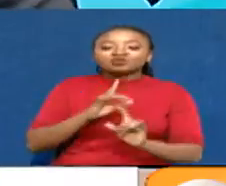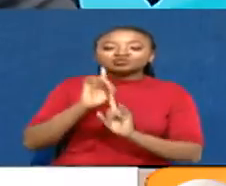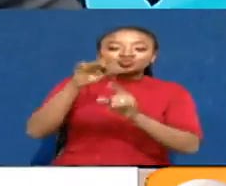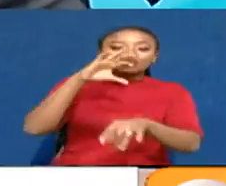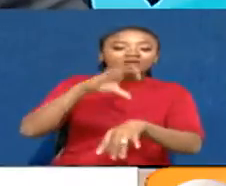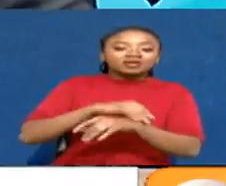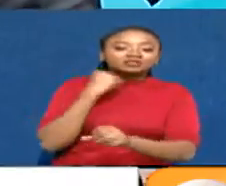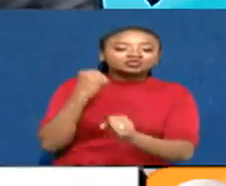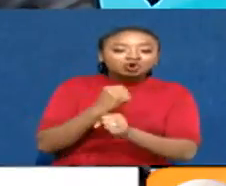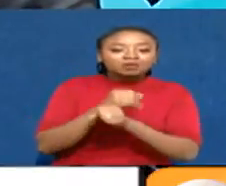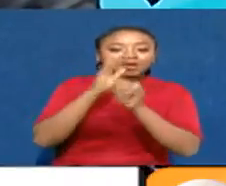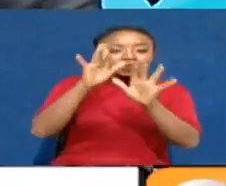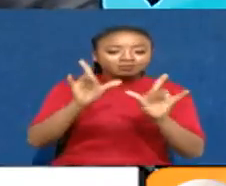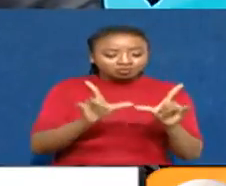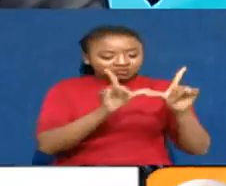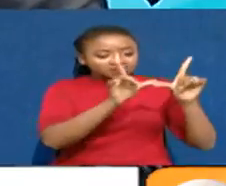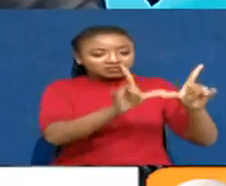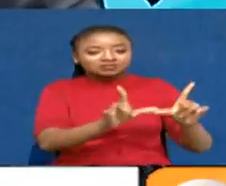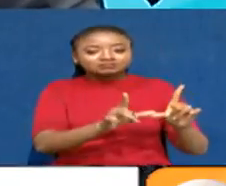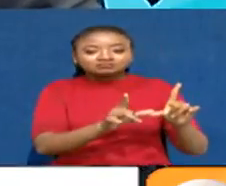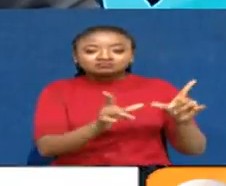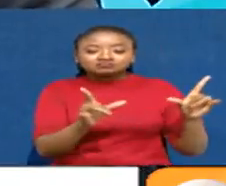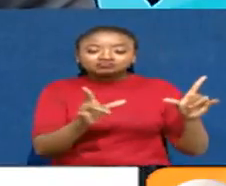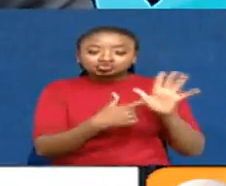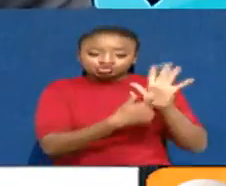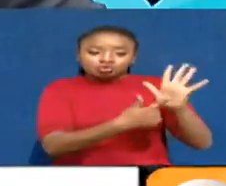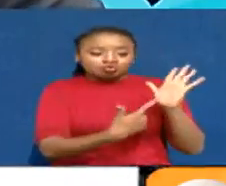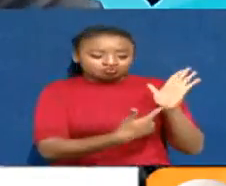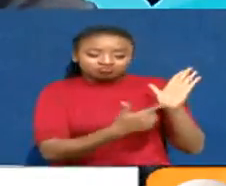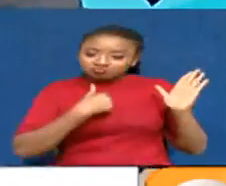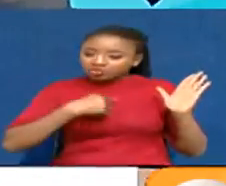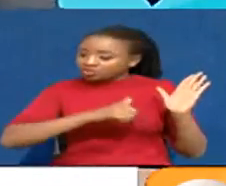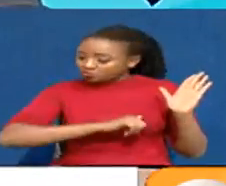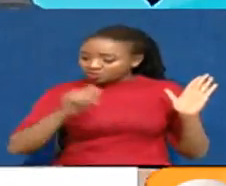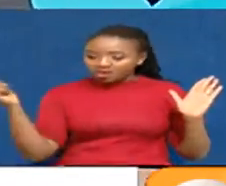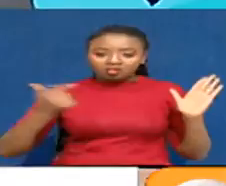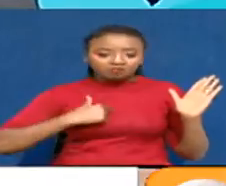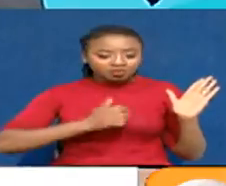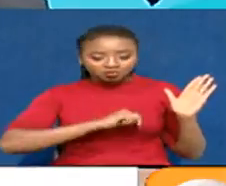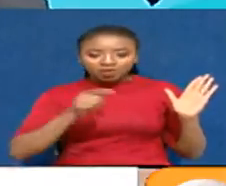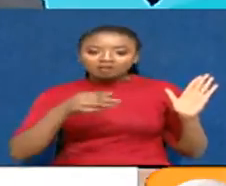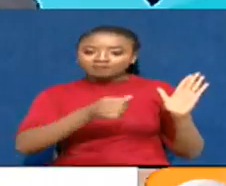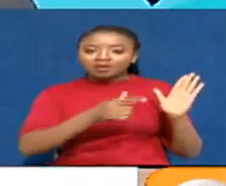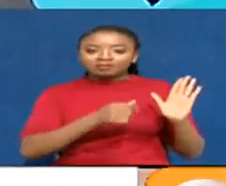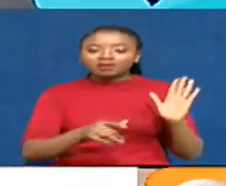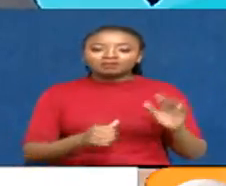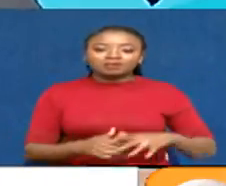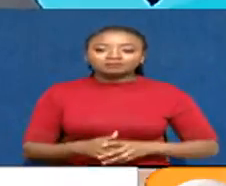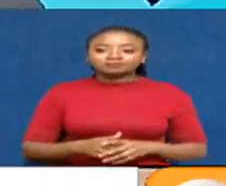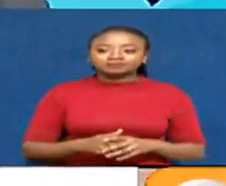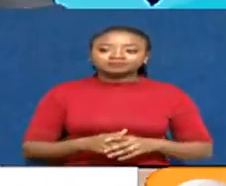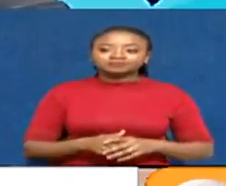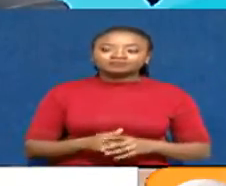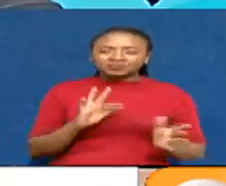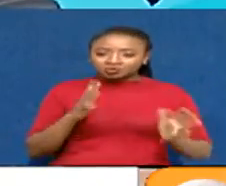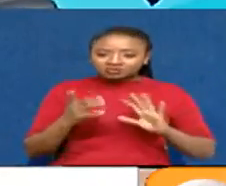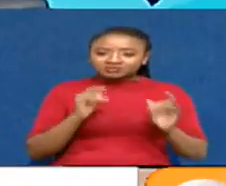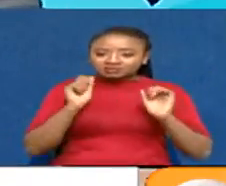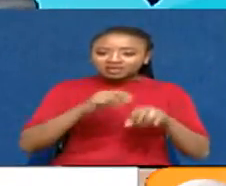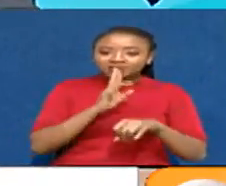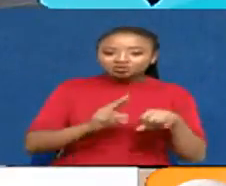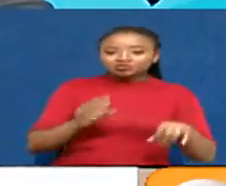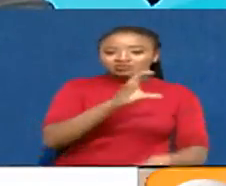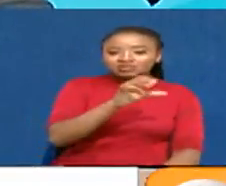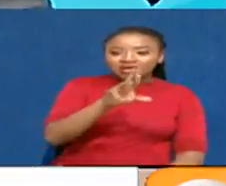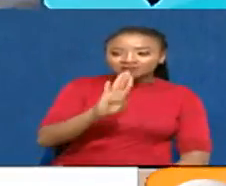job, you have to show I'm a credible human being. At some point, we'll also be using the CRB for rent, right?